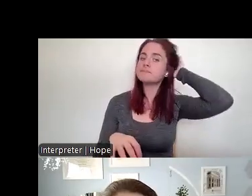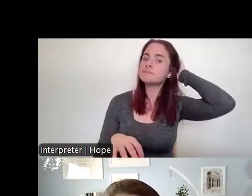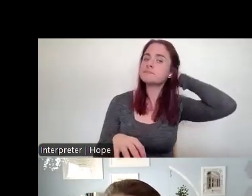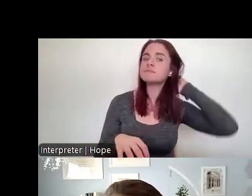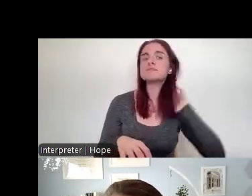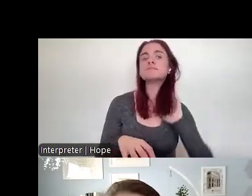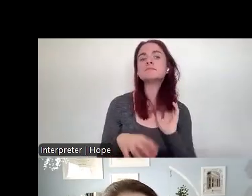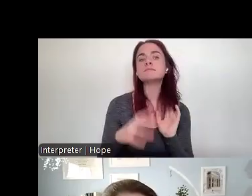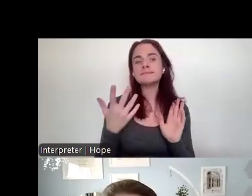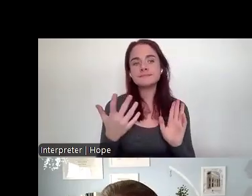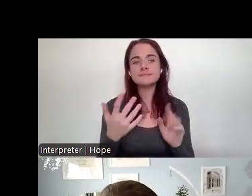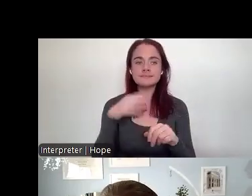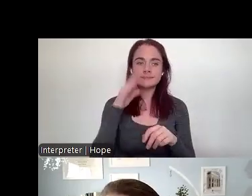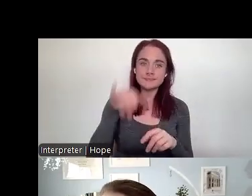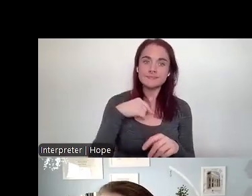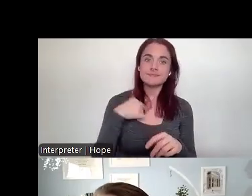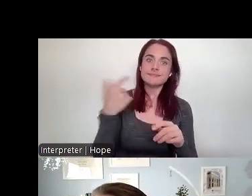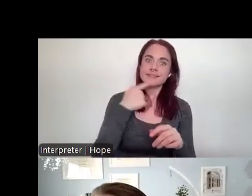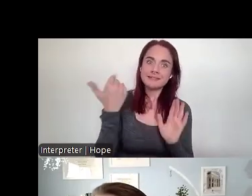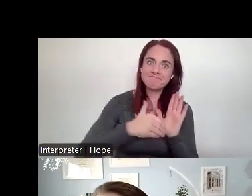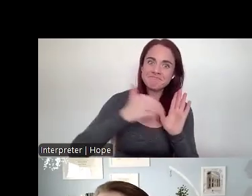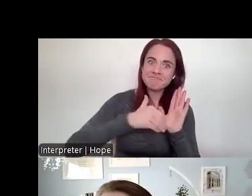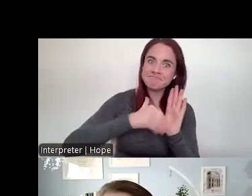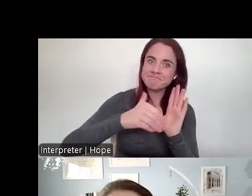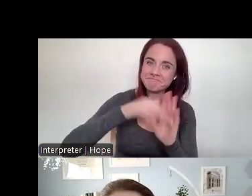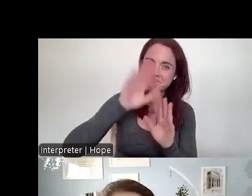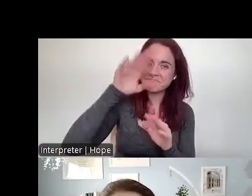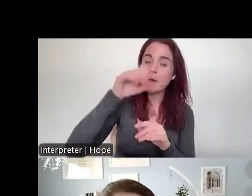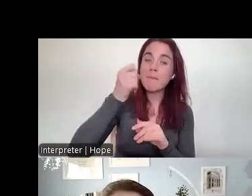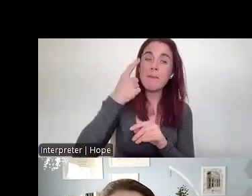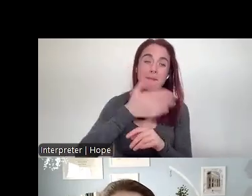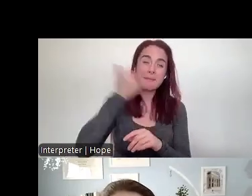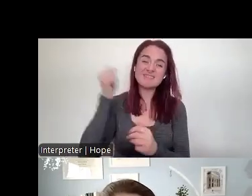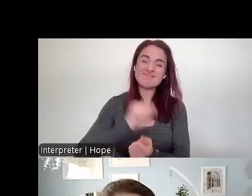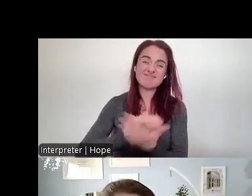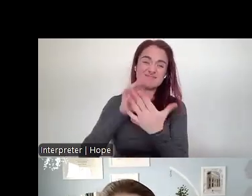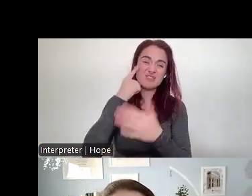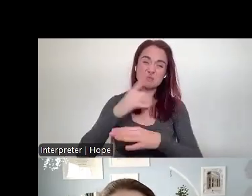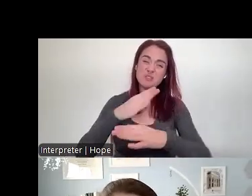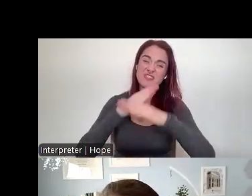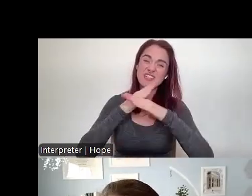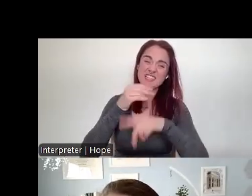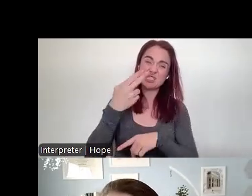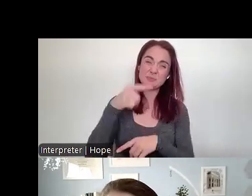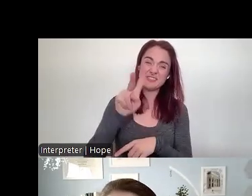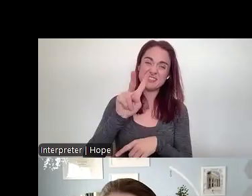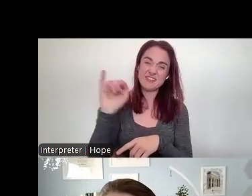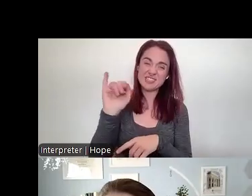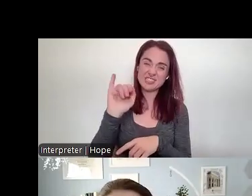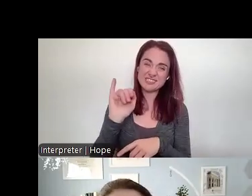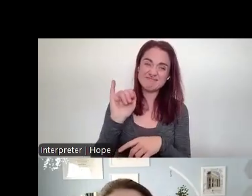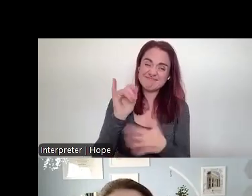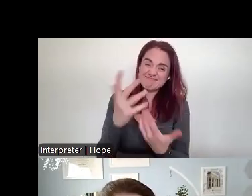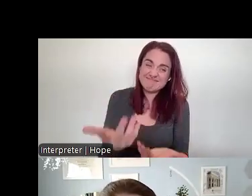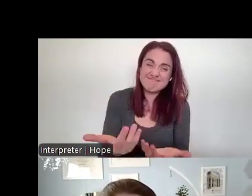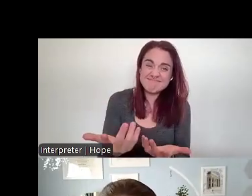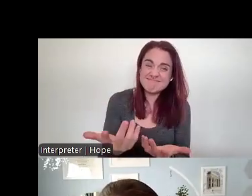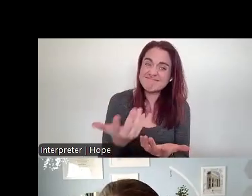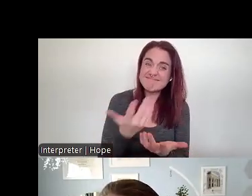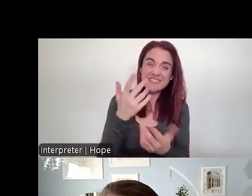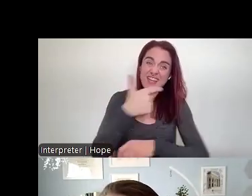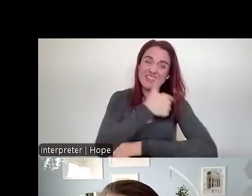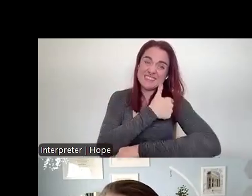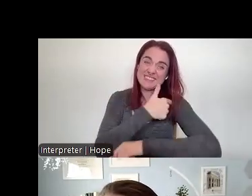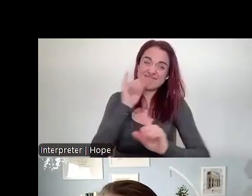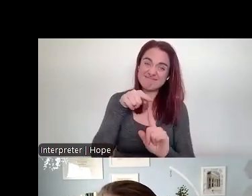At the risk of sounding like a broken record, the best way to prevent HPV infection in the first place is the